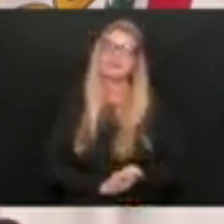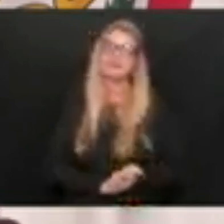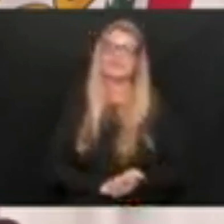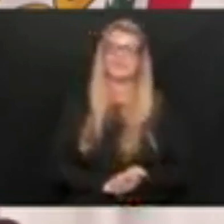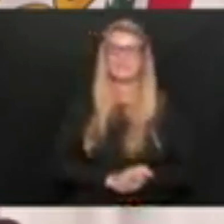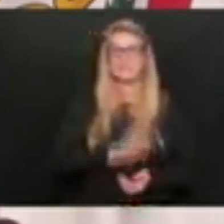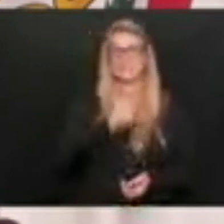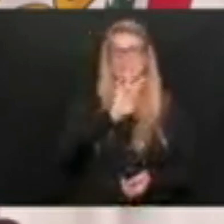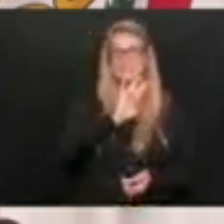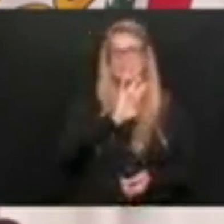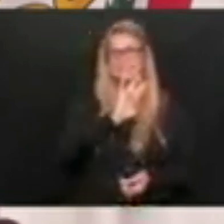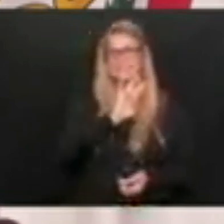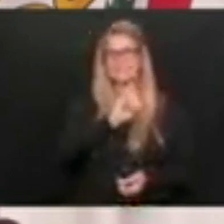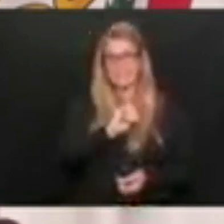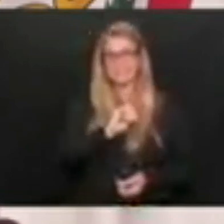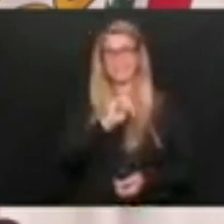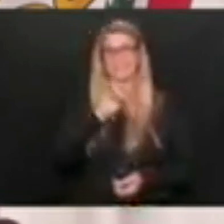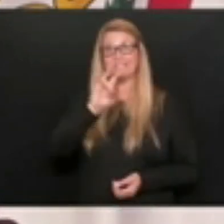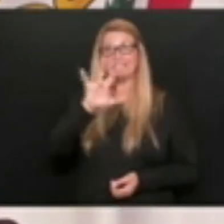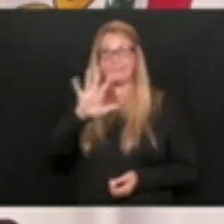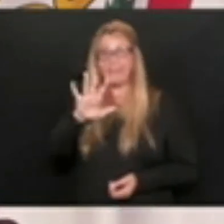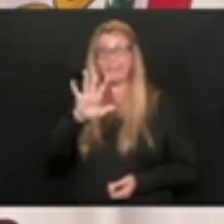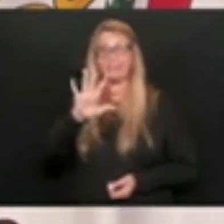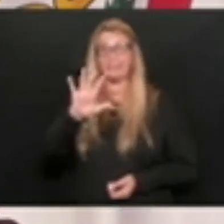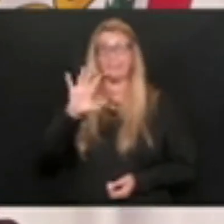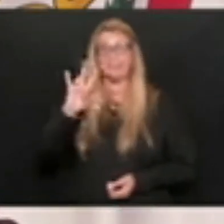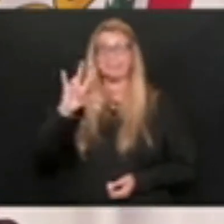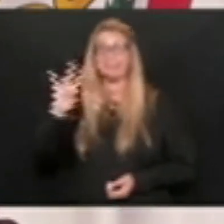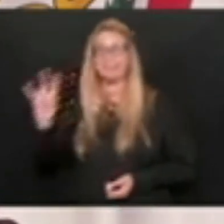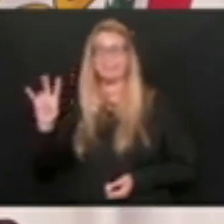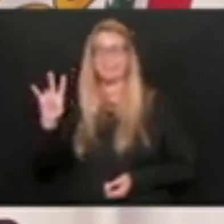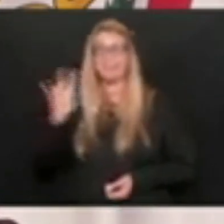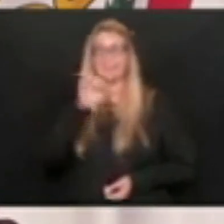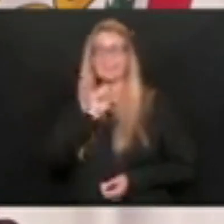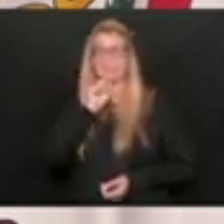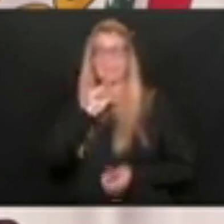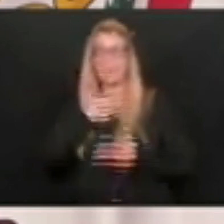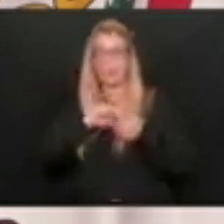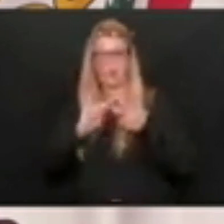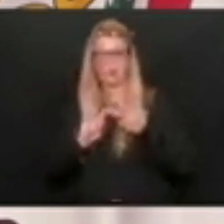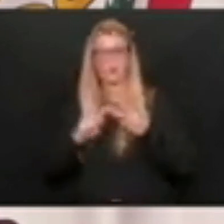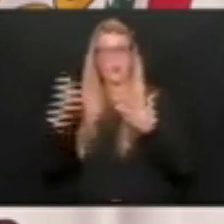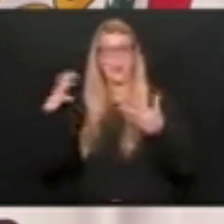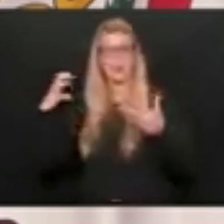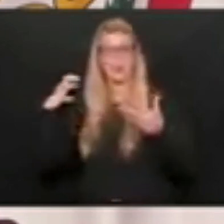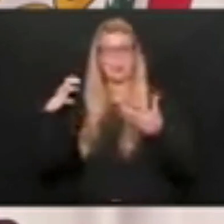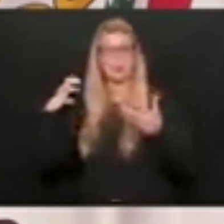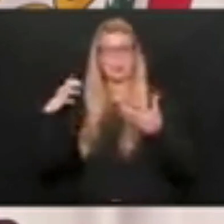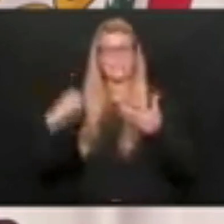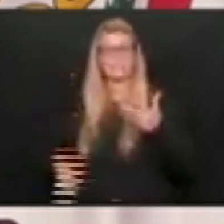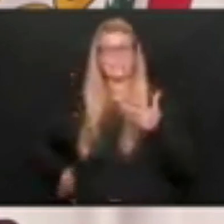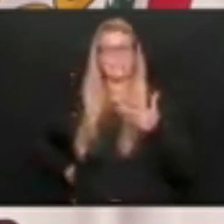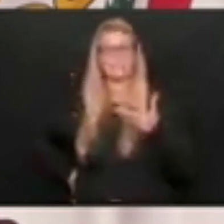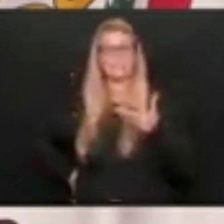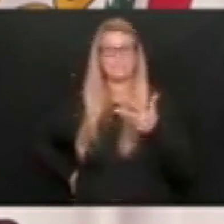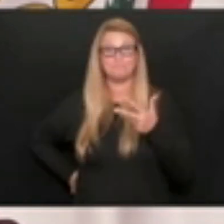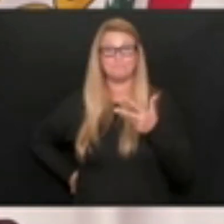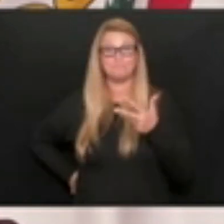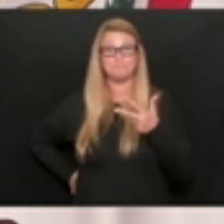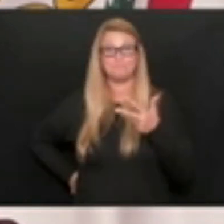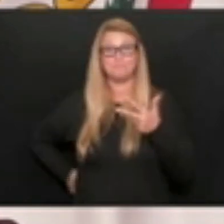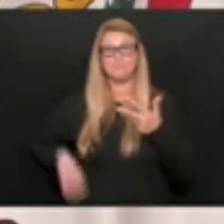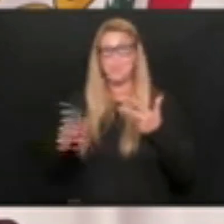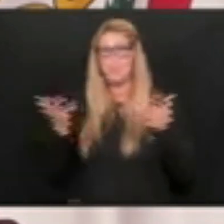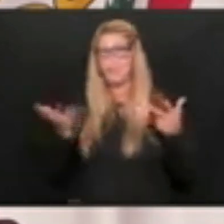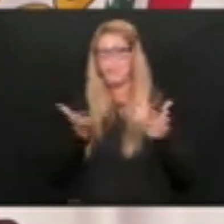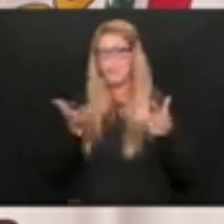70 years old, 75, 77. It says 3 coaches. What's the